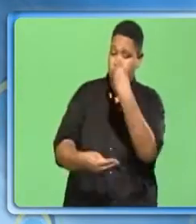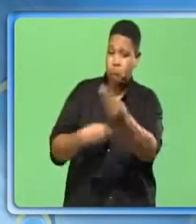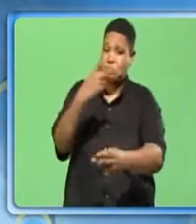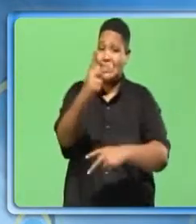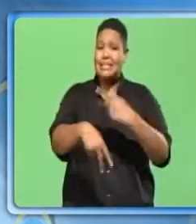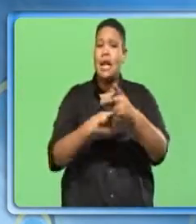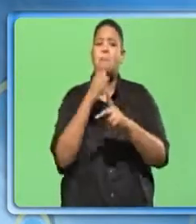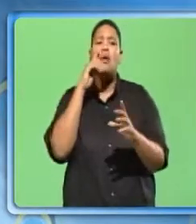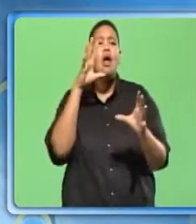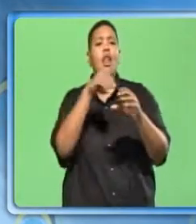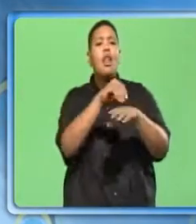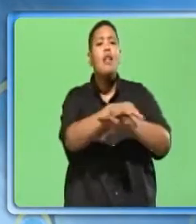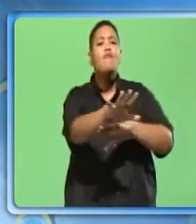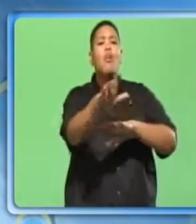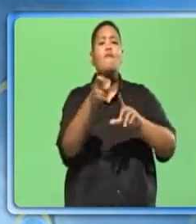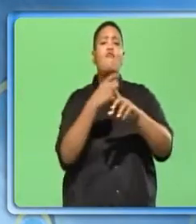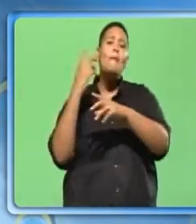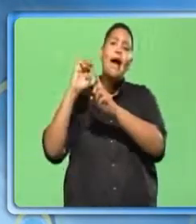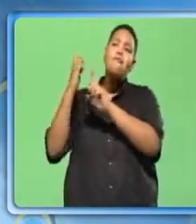the environment.